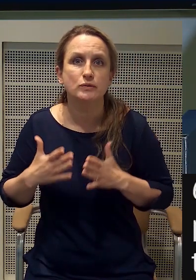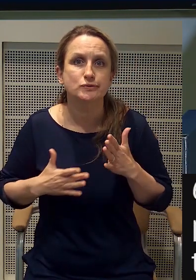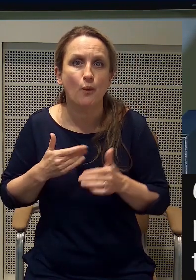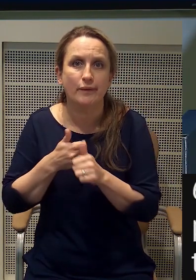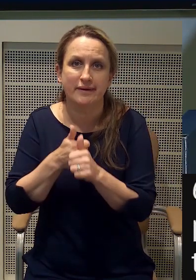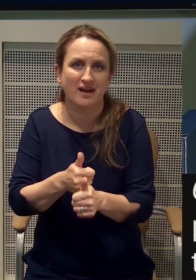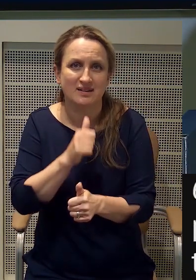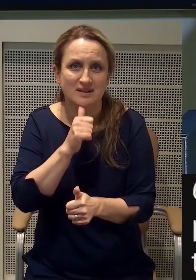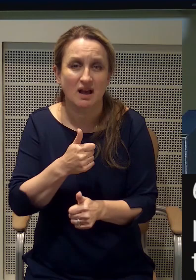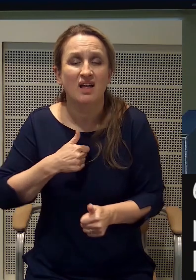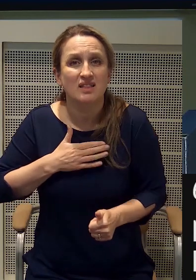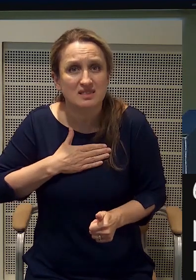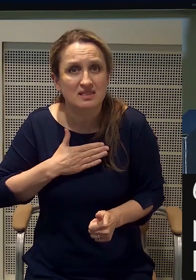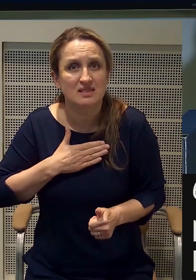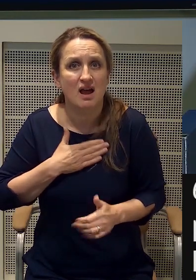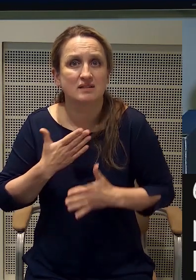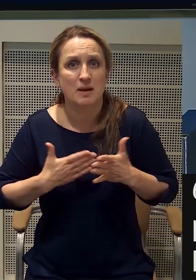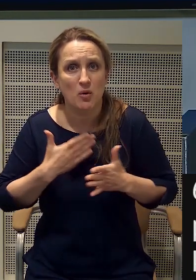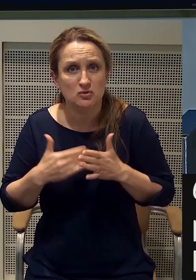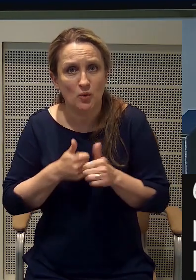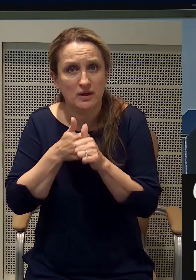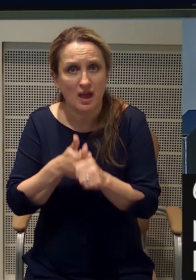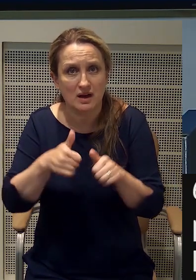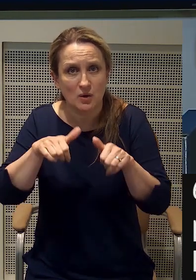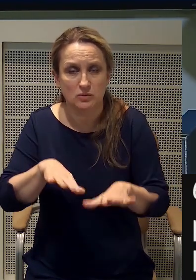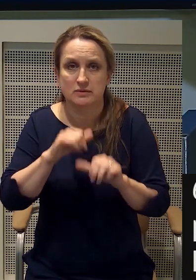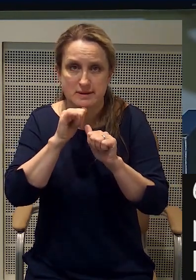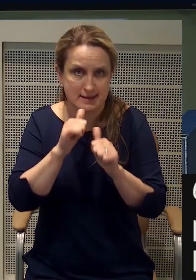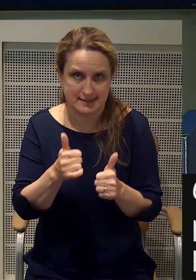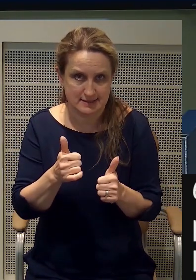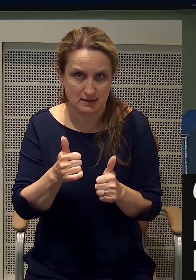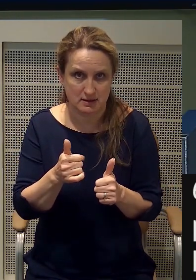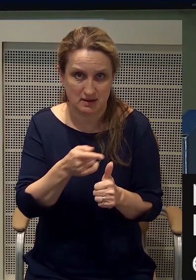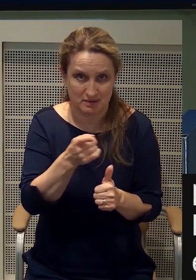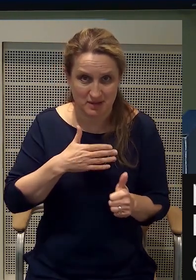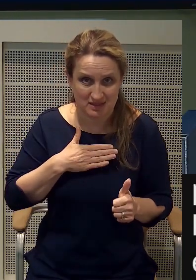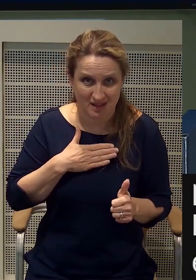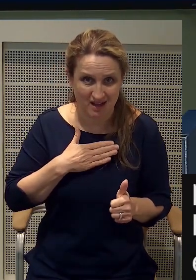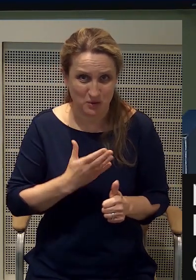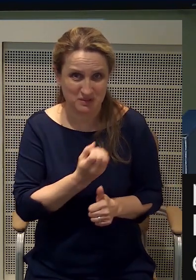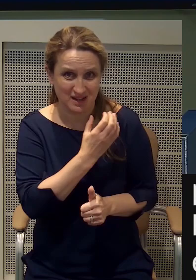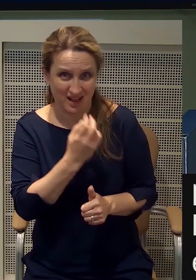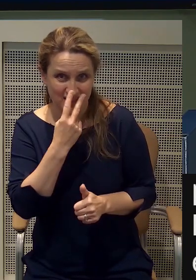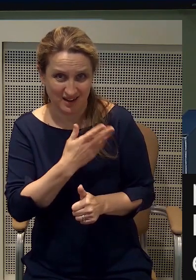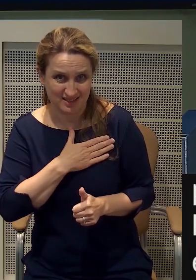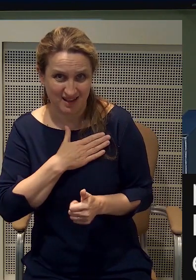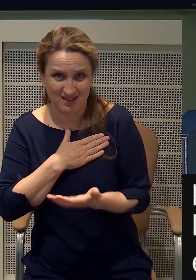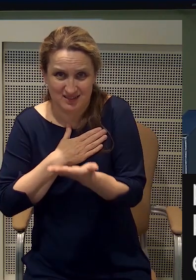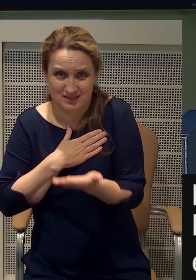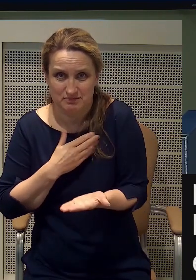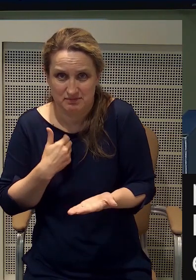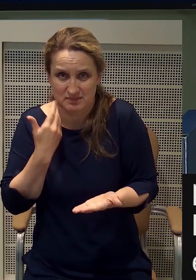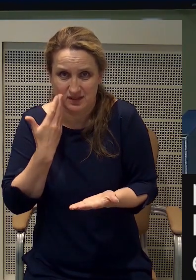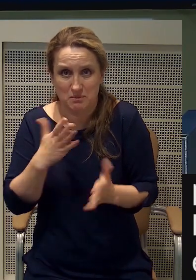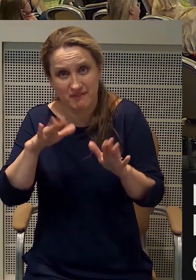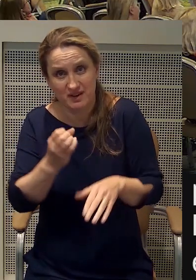are all human beings. We can't decide based on an emotion. I don't know whether you